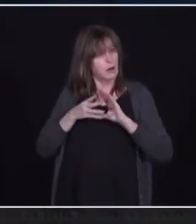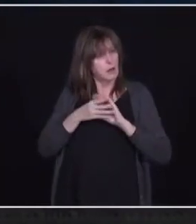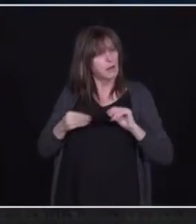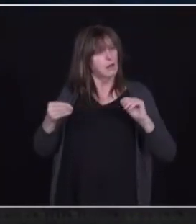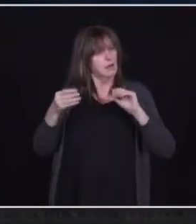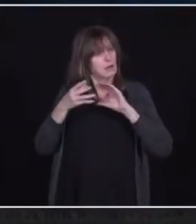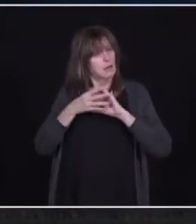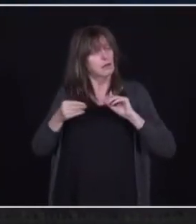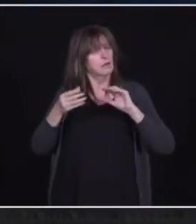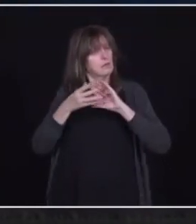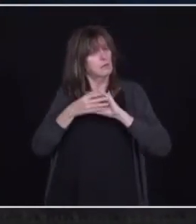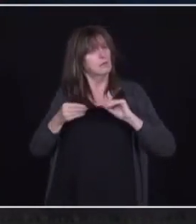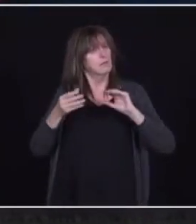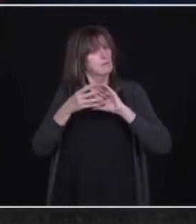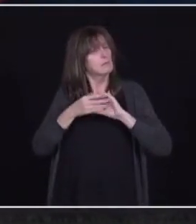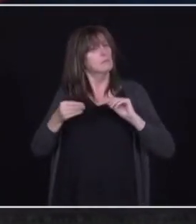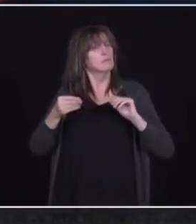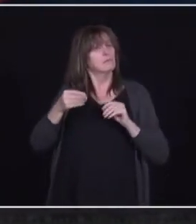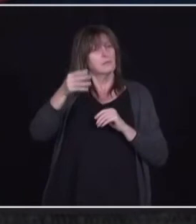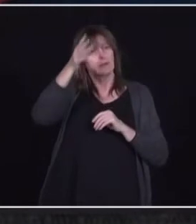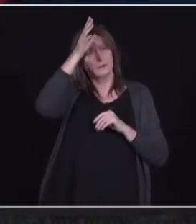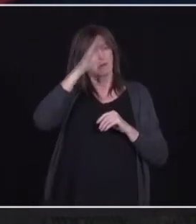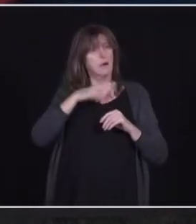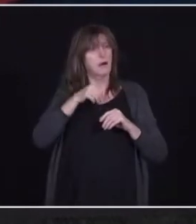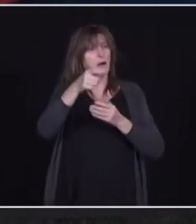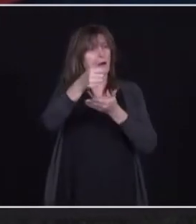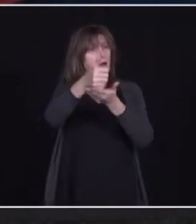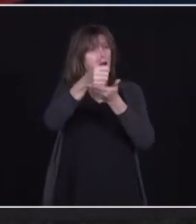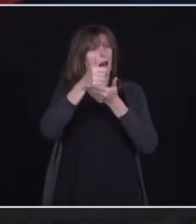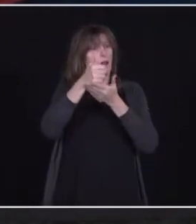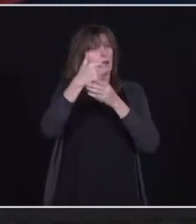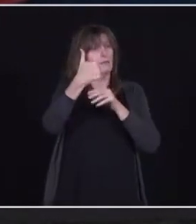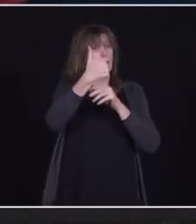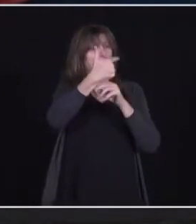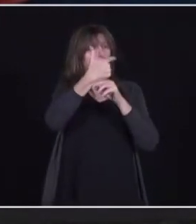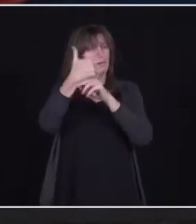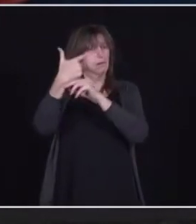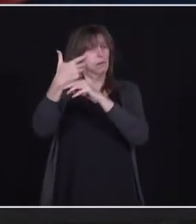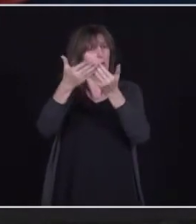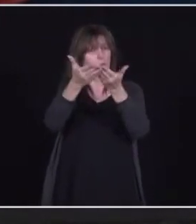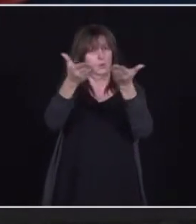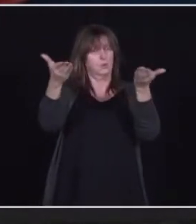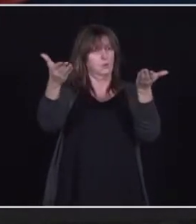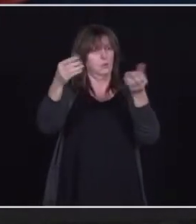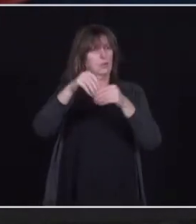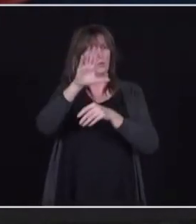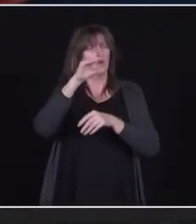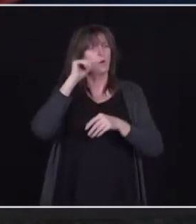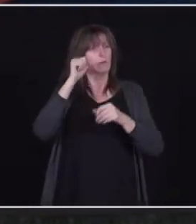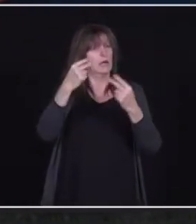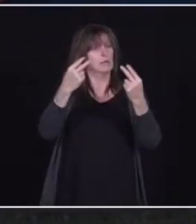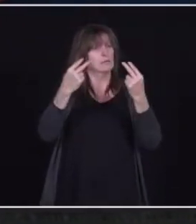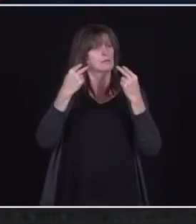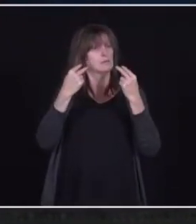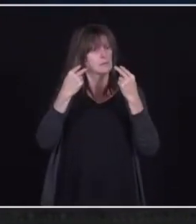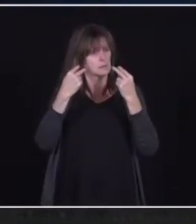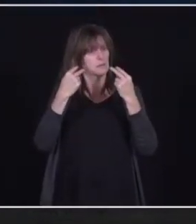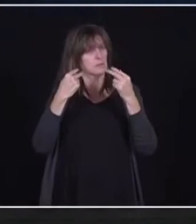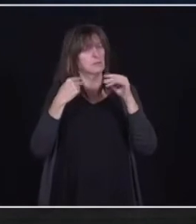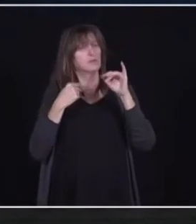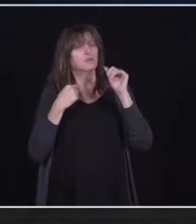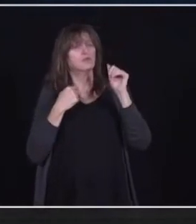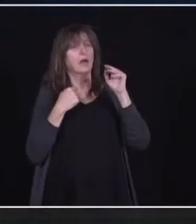rooms, bedrooms, kitchens. And this is Jamie. So, Jamie, can you walk away from the camera? Jamie is actually going